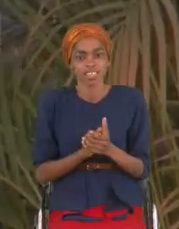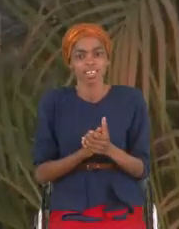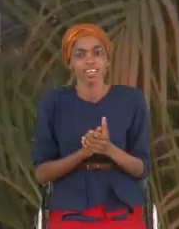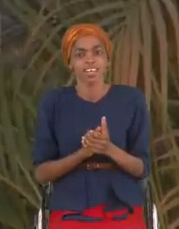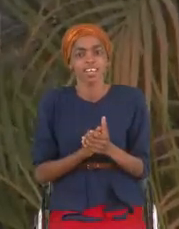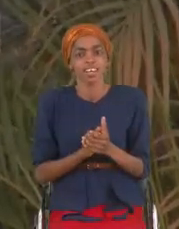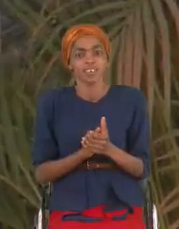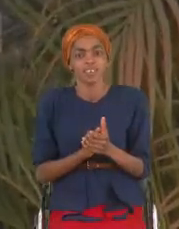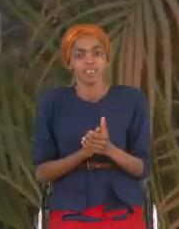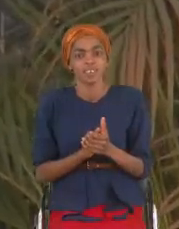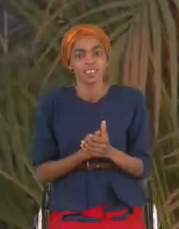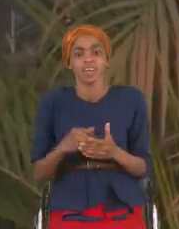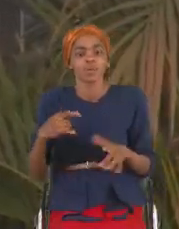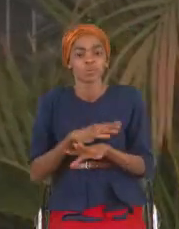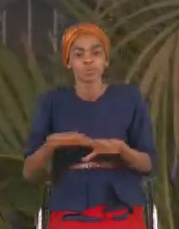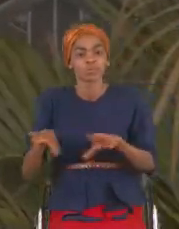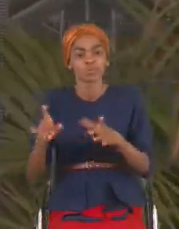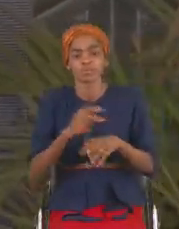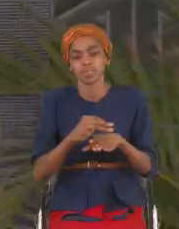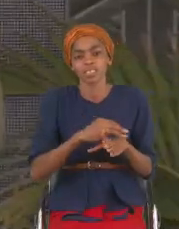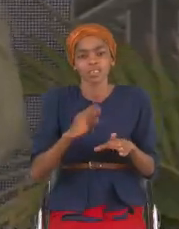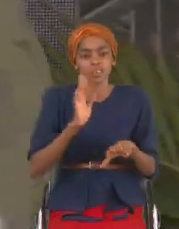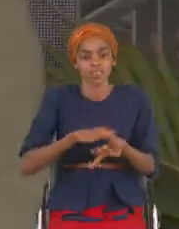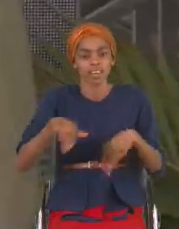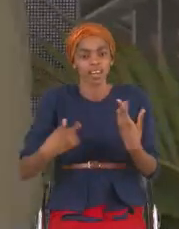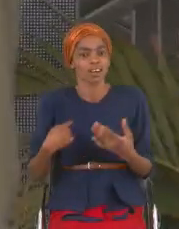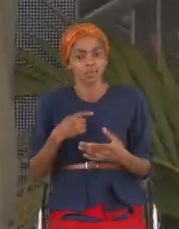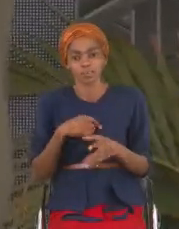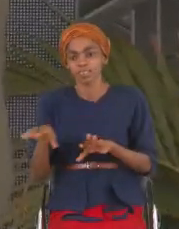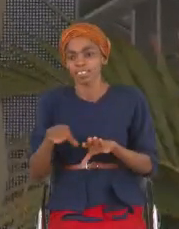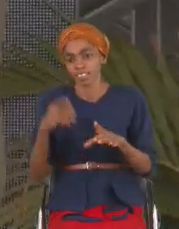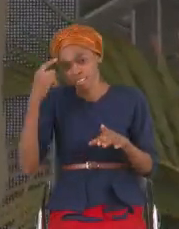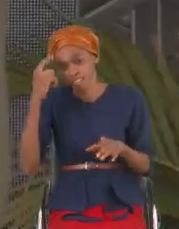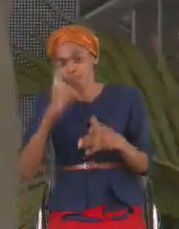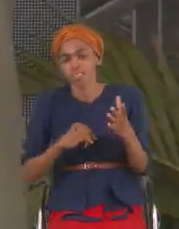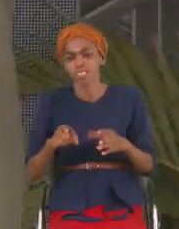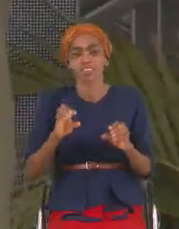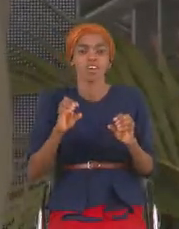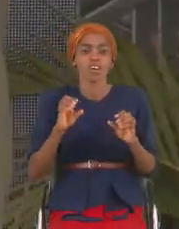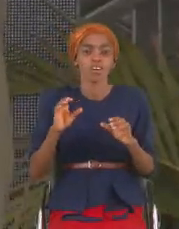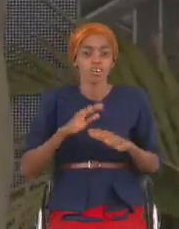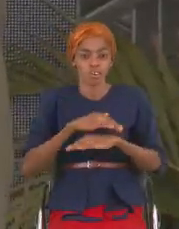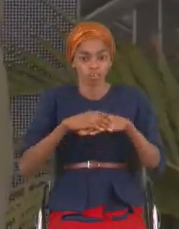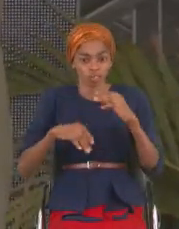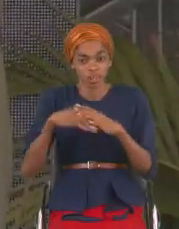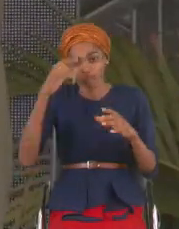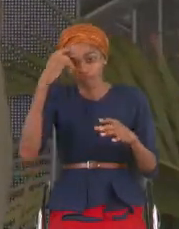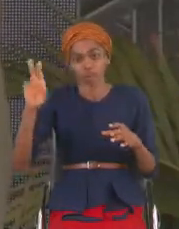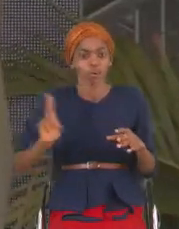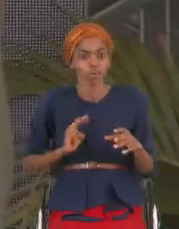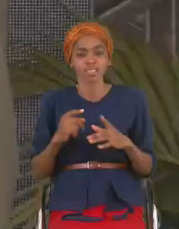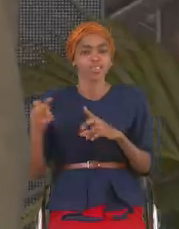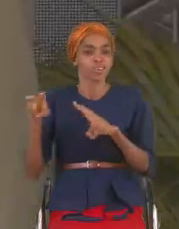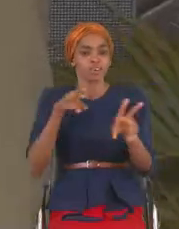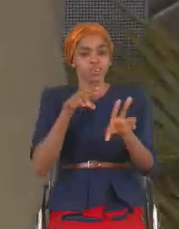think, how we think, what's convenient for us, what's comfortable for us. We look at the law. We